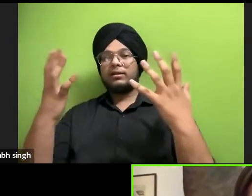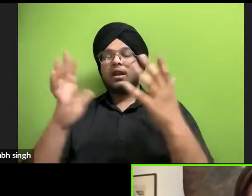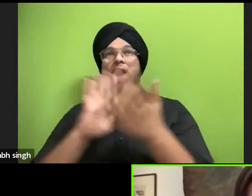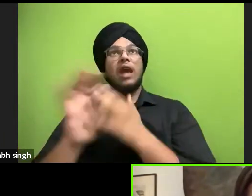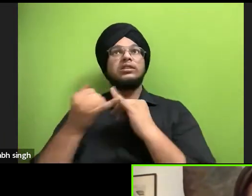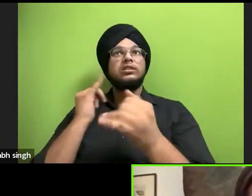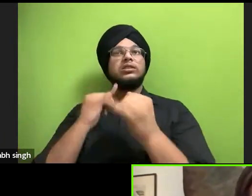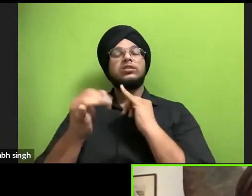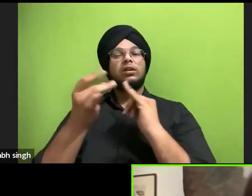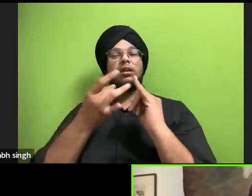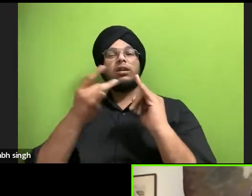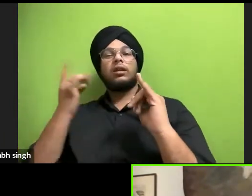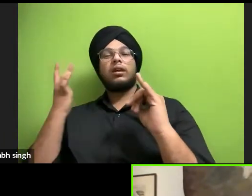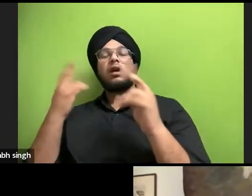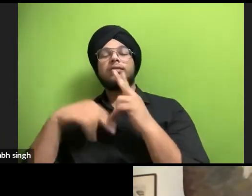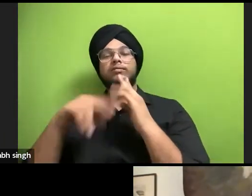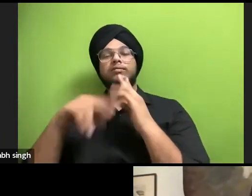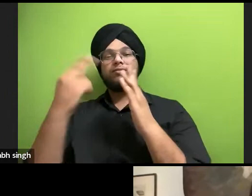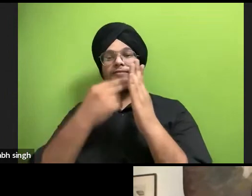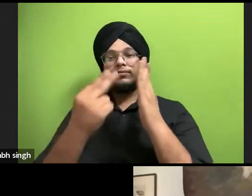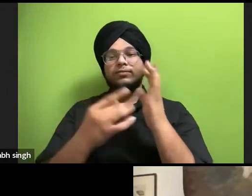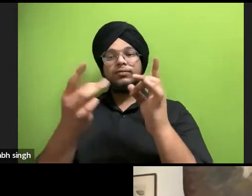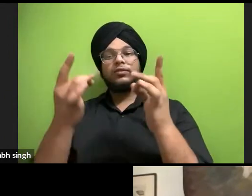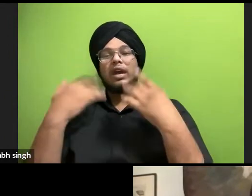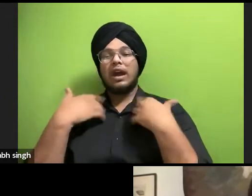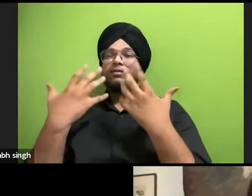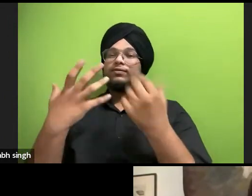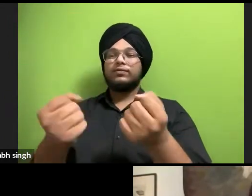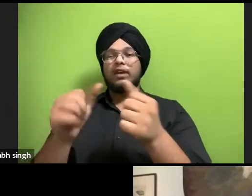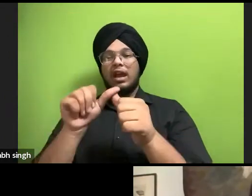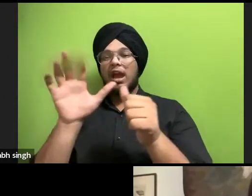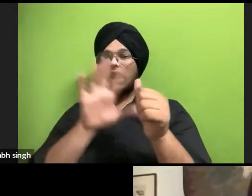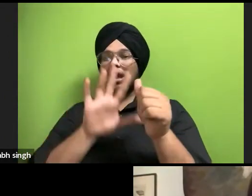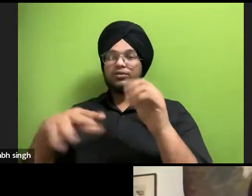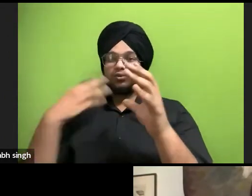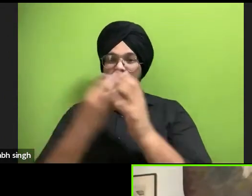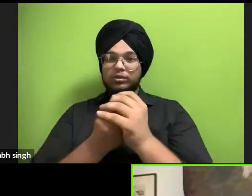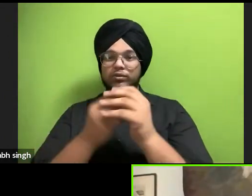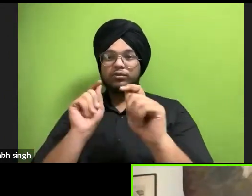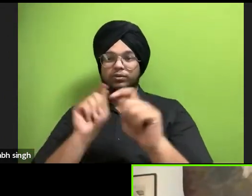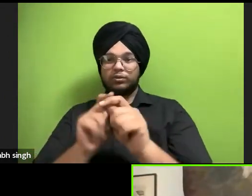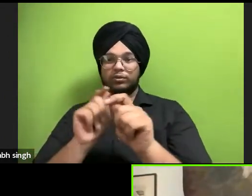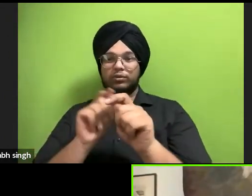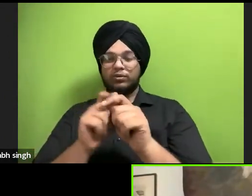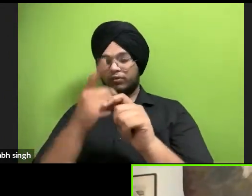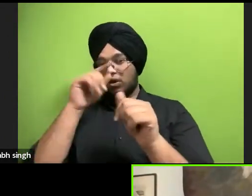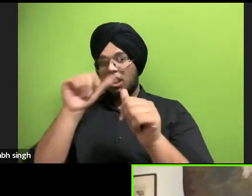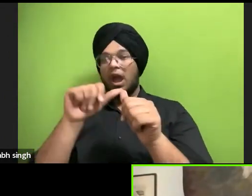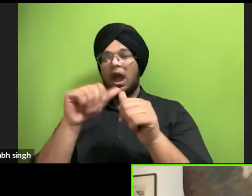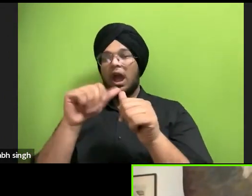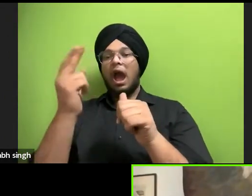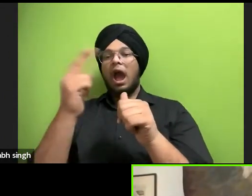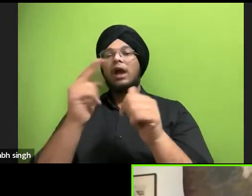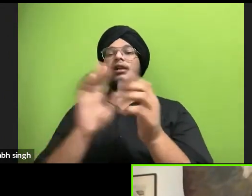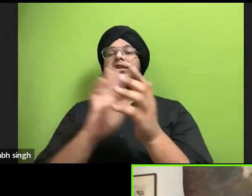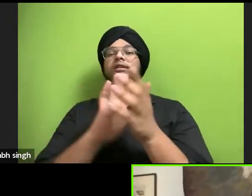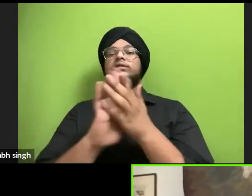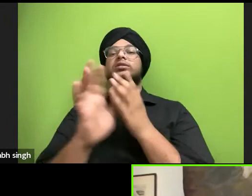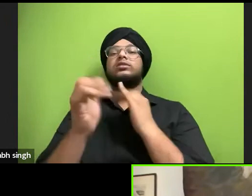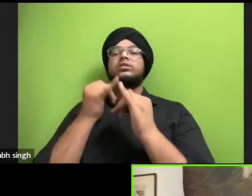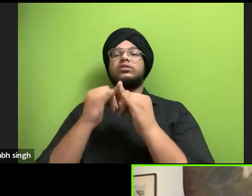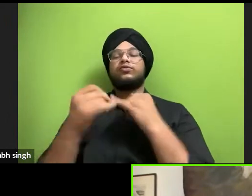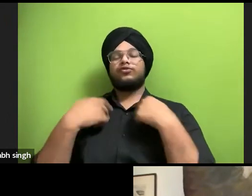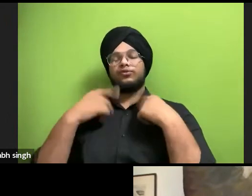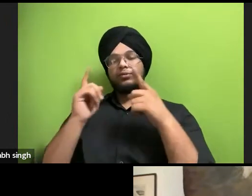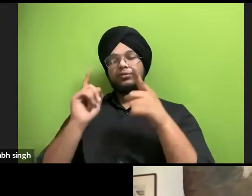histories of design and architecture that sits together with art histories. I mean, we know from institutions in